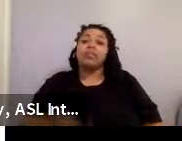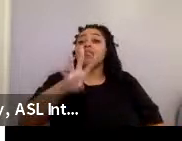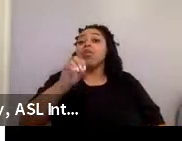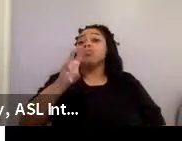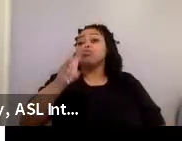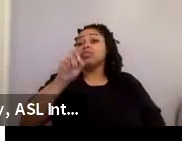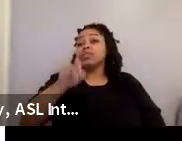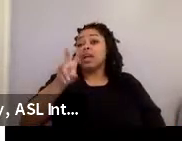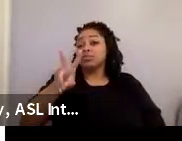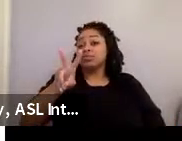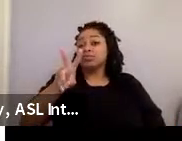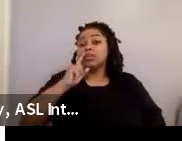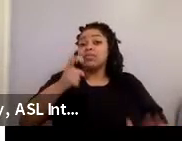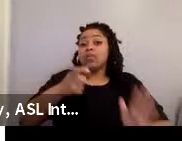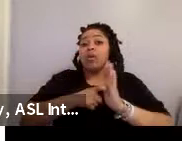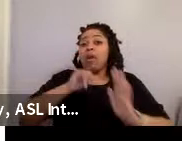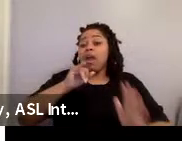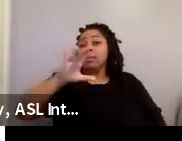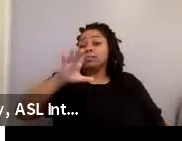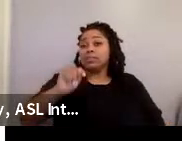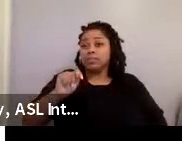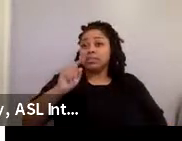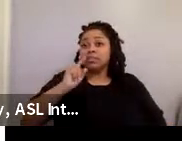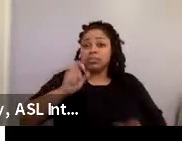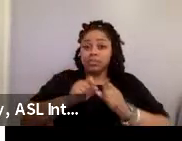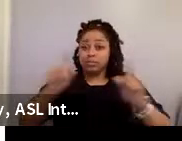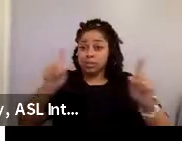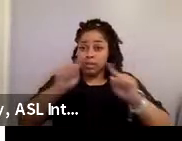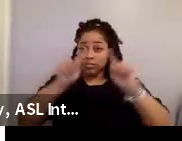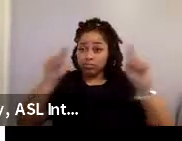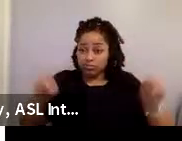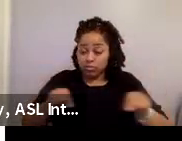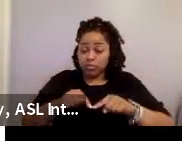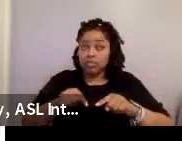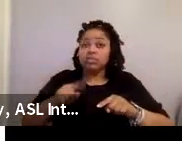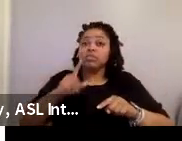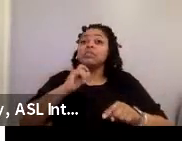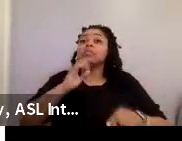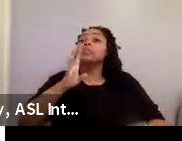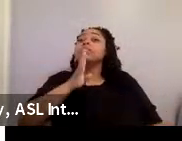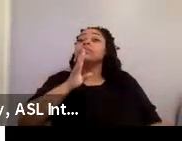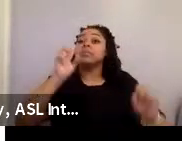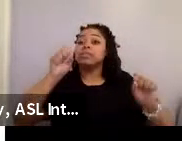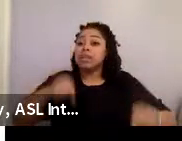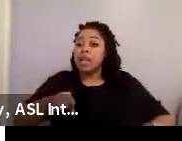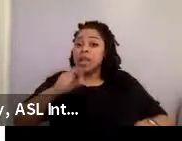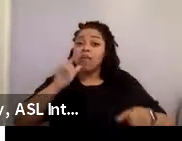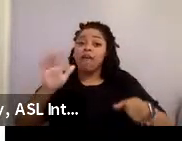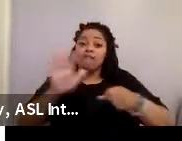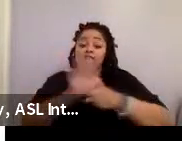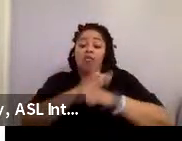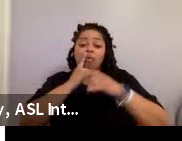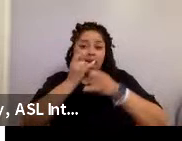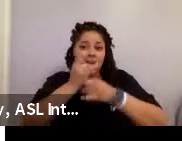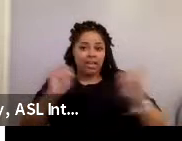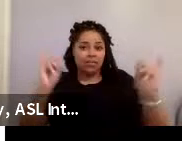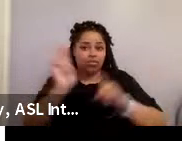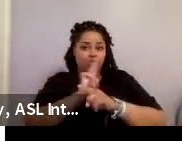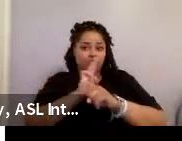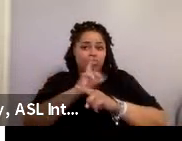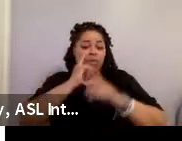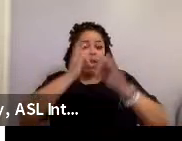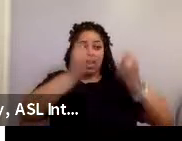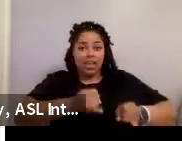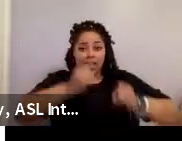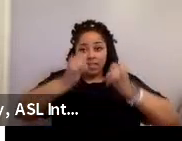402.2 requires ICT with a display screen to be speech enabled for full and independent use by